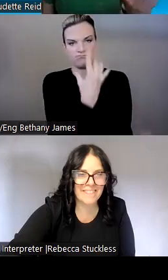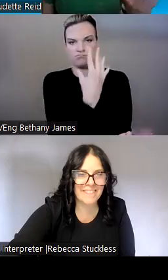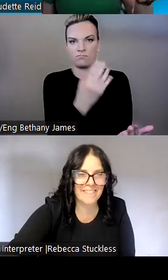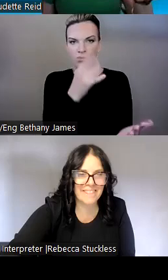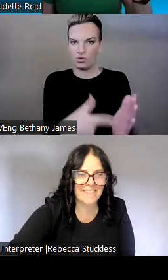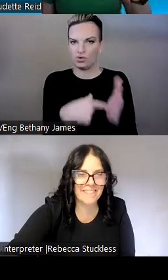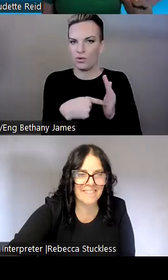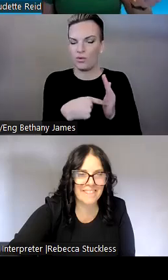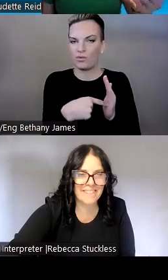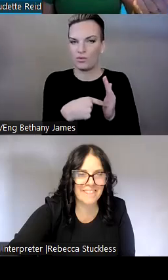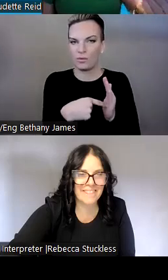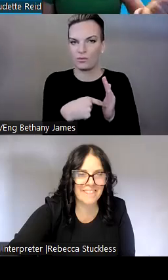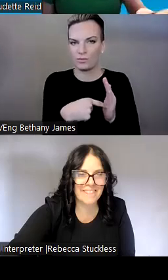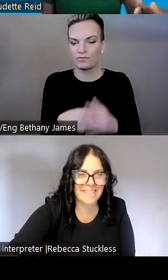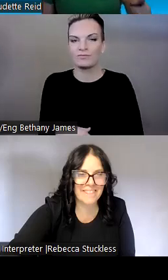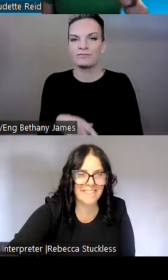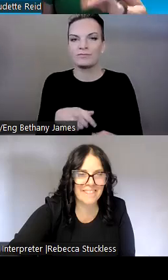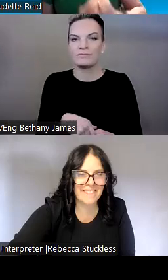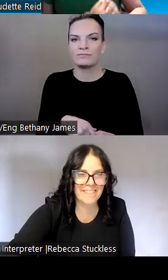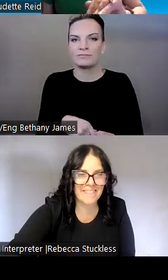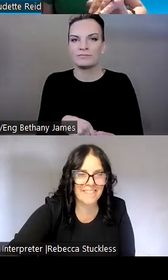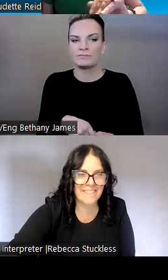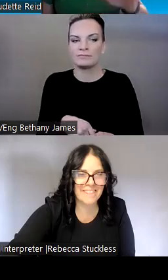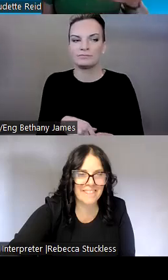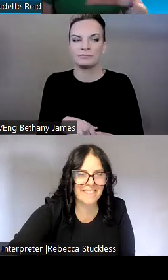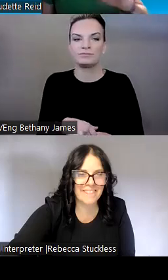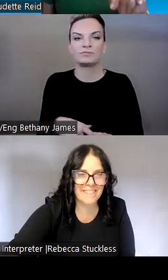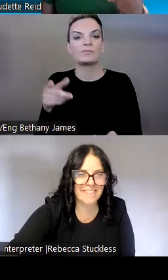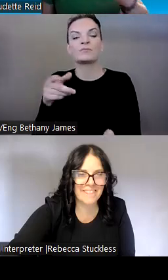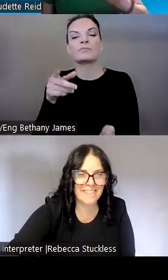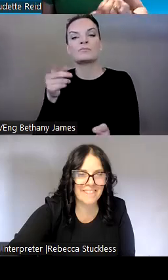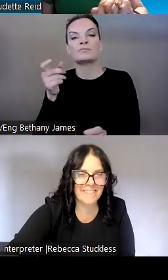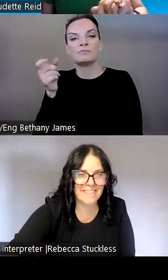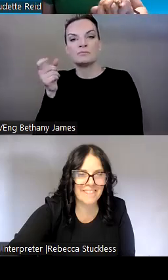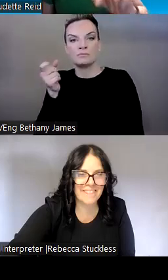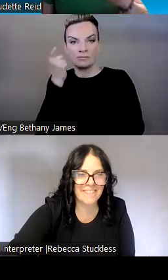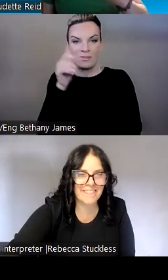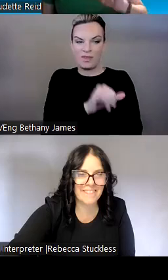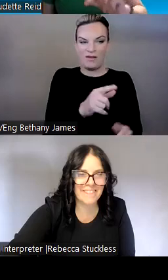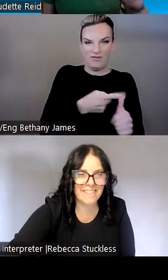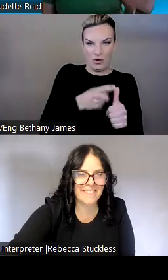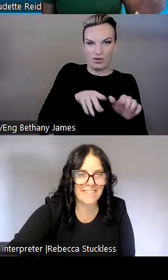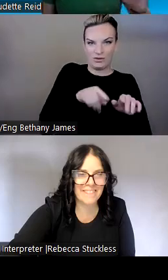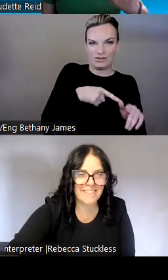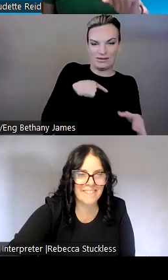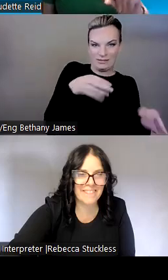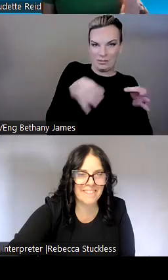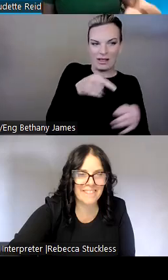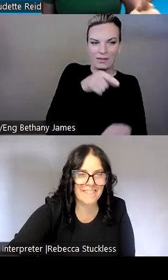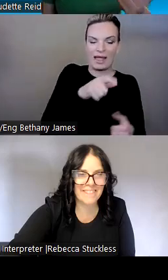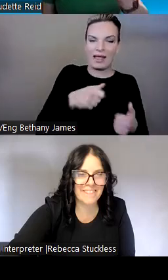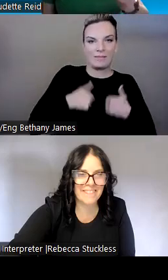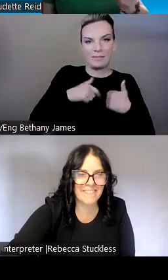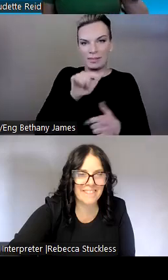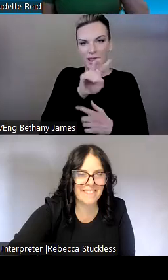using the live speech and the computer or the phone says something, it sounds like you are saying it.